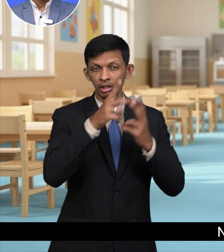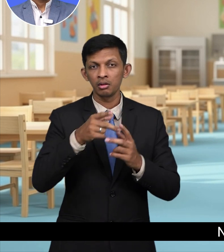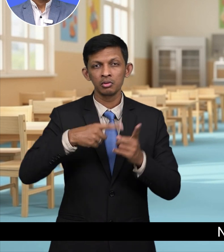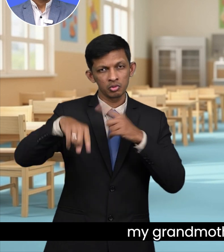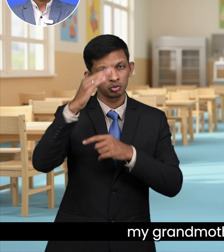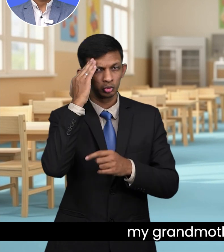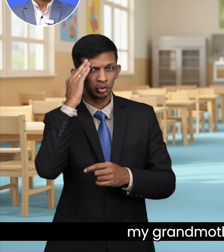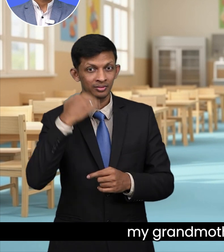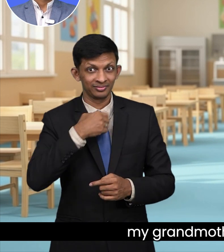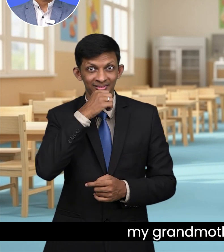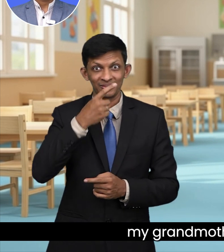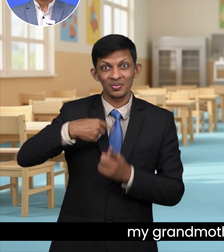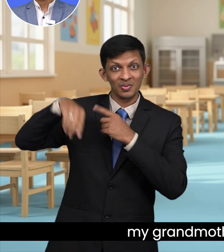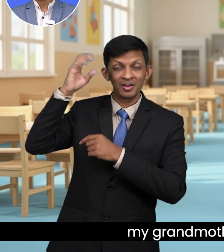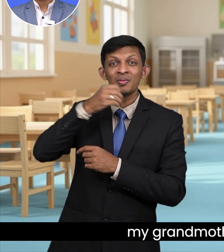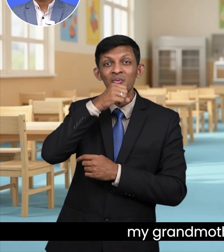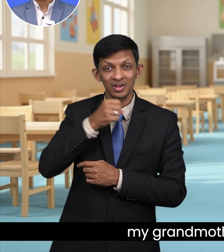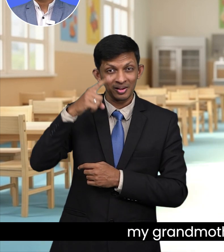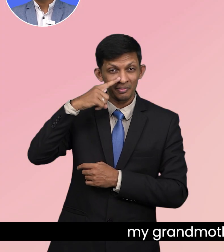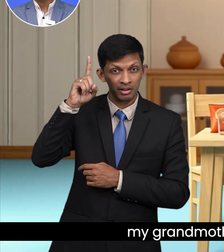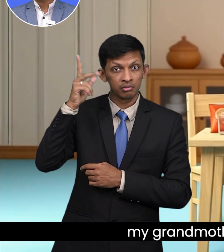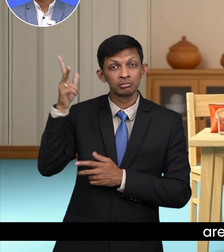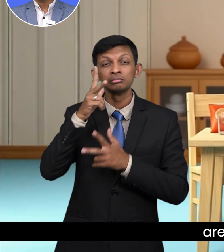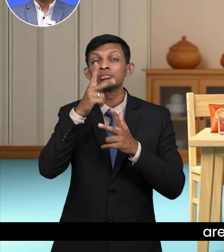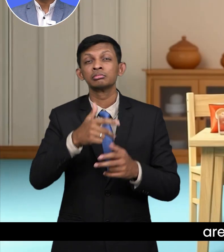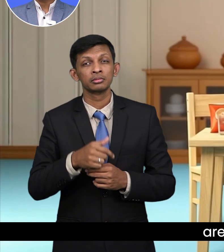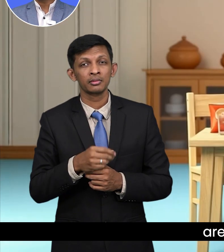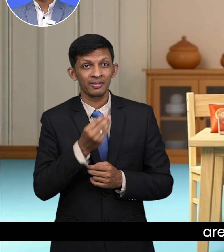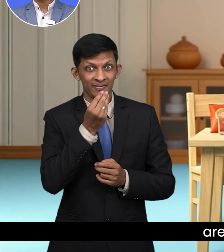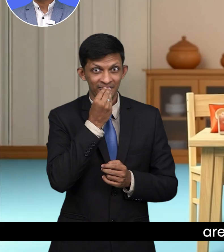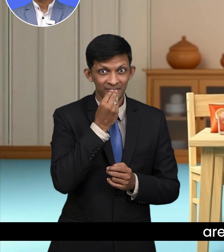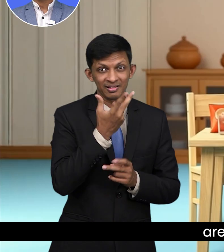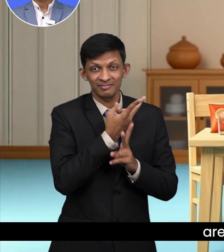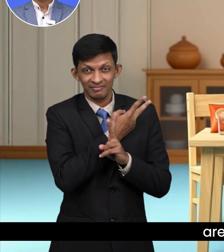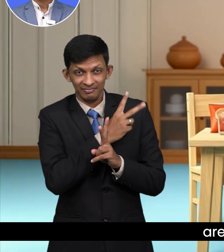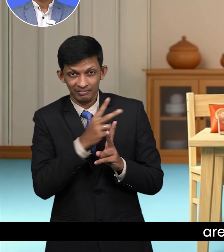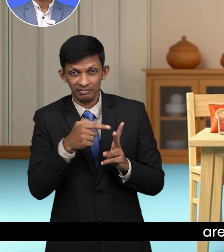You know, my grandmother says these kinds of foods are not very healthy.